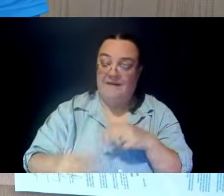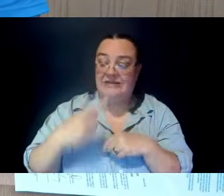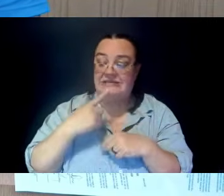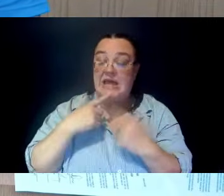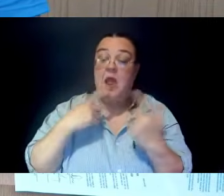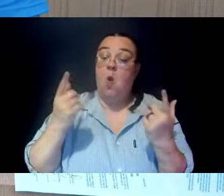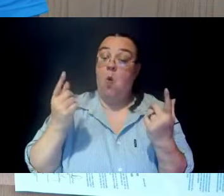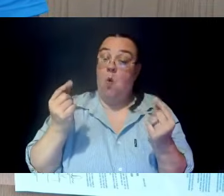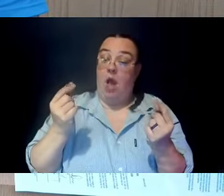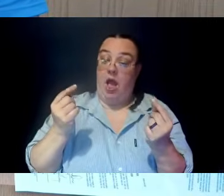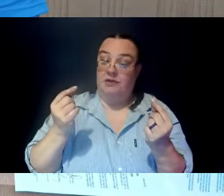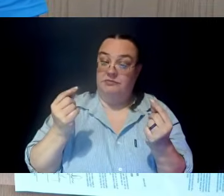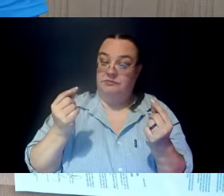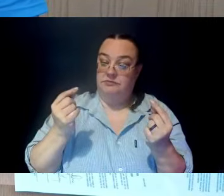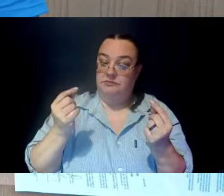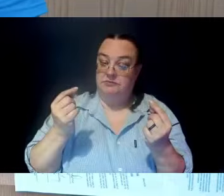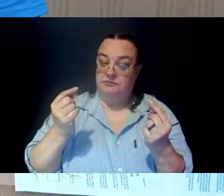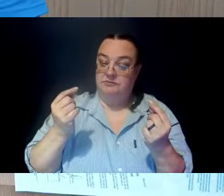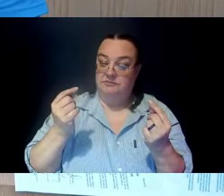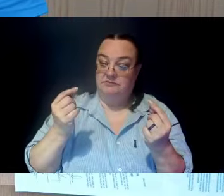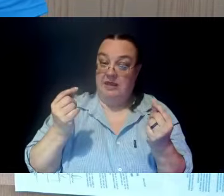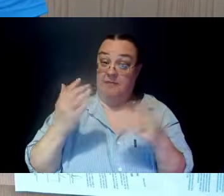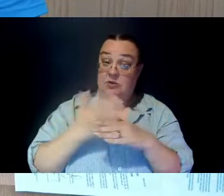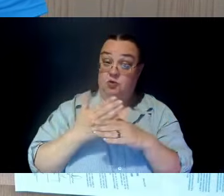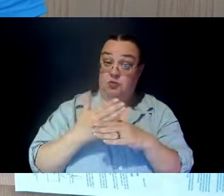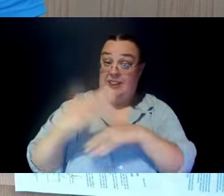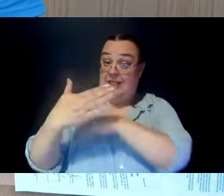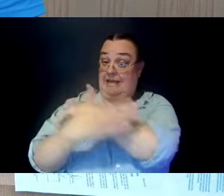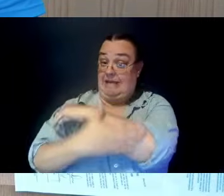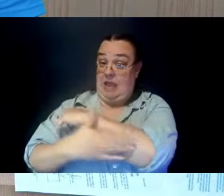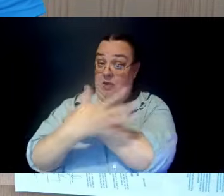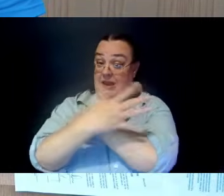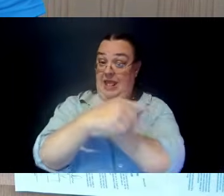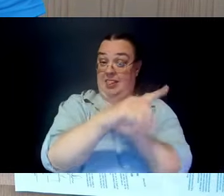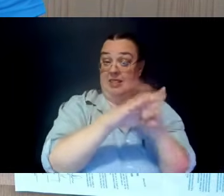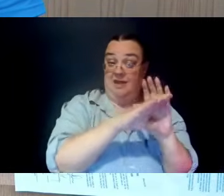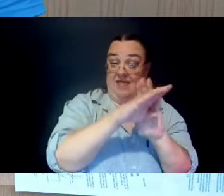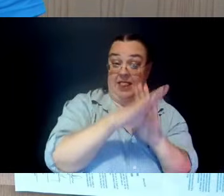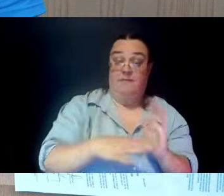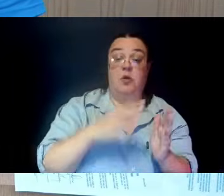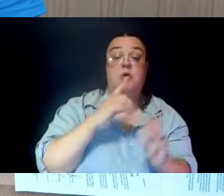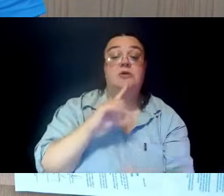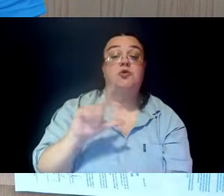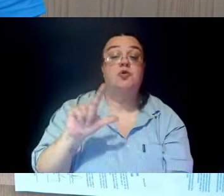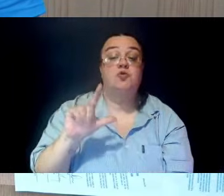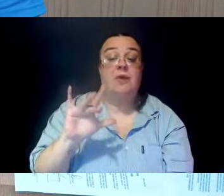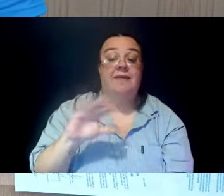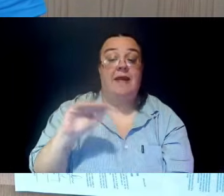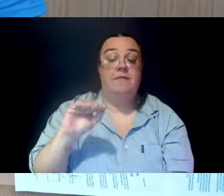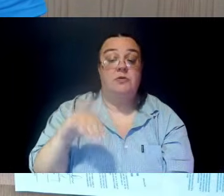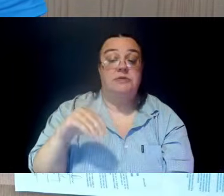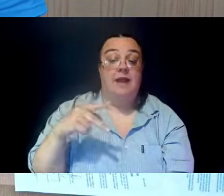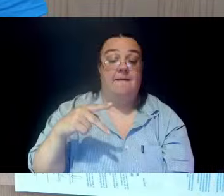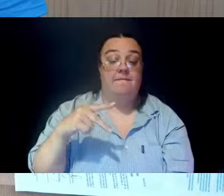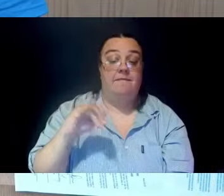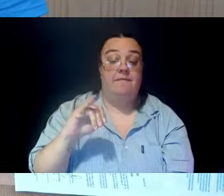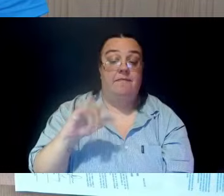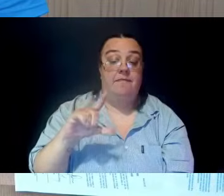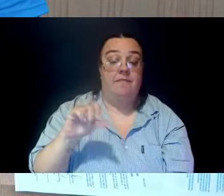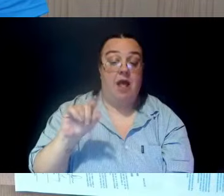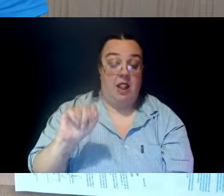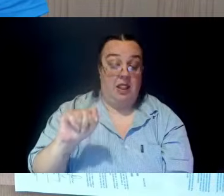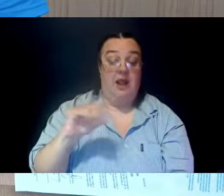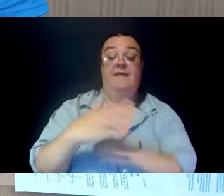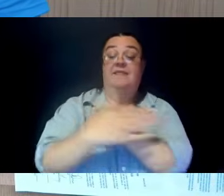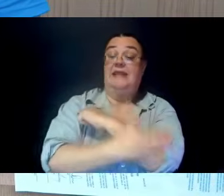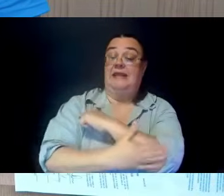table between the county and the developer is a 25% pilot of the county tax